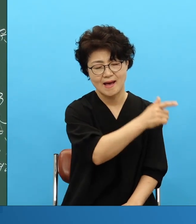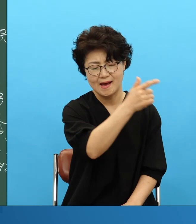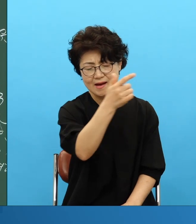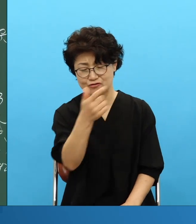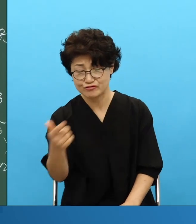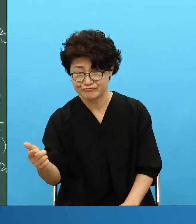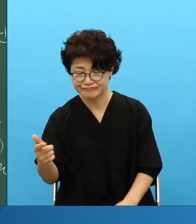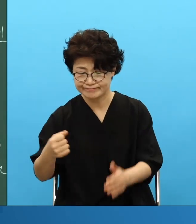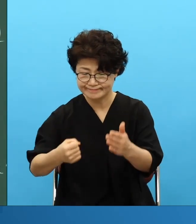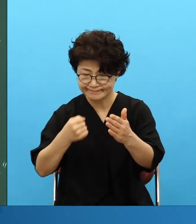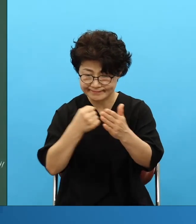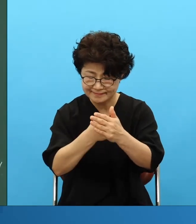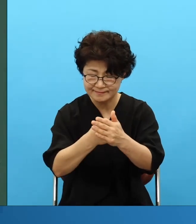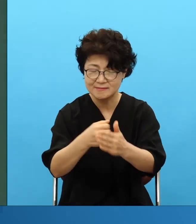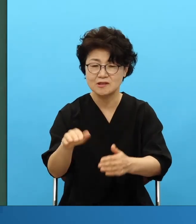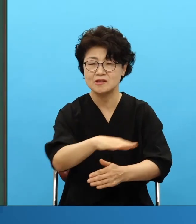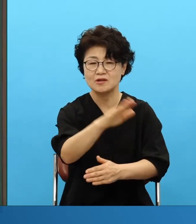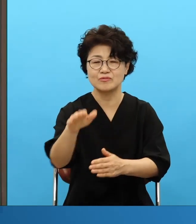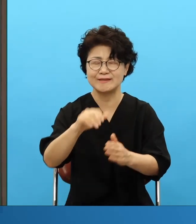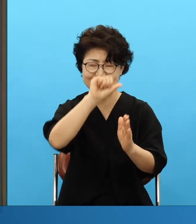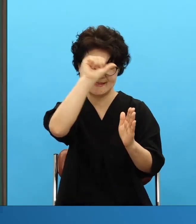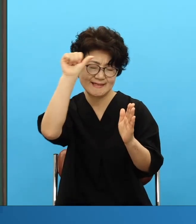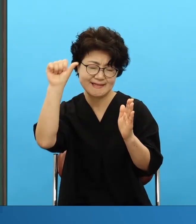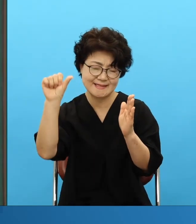out of the week, really assess your life.